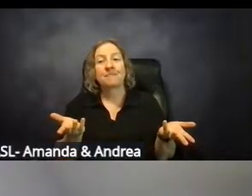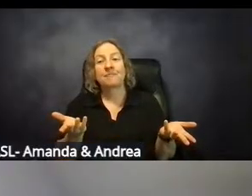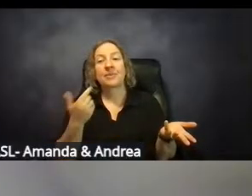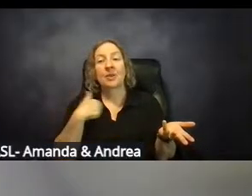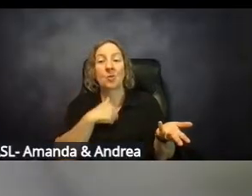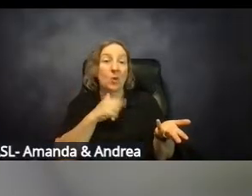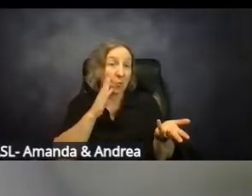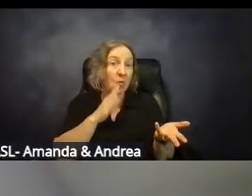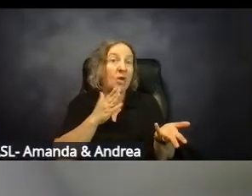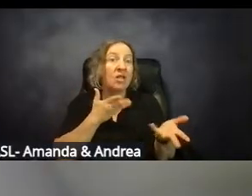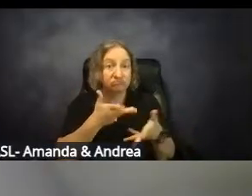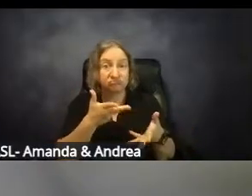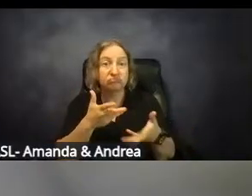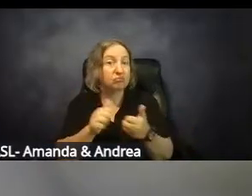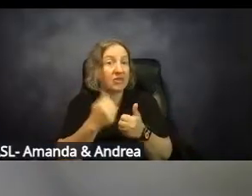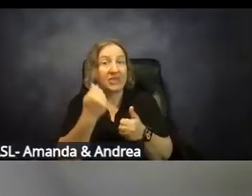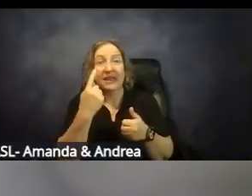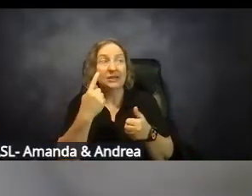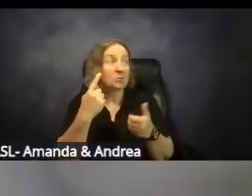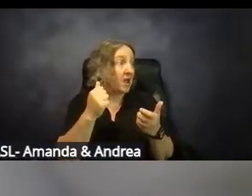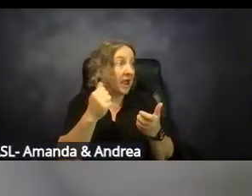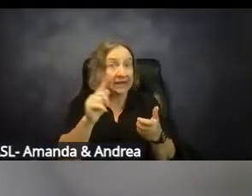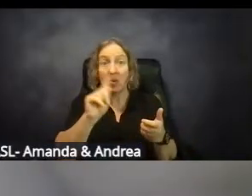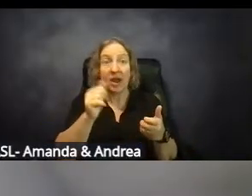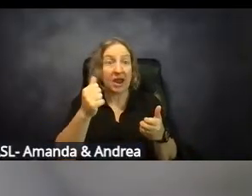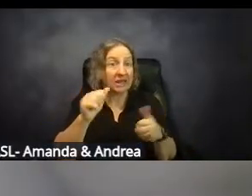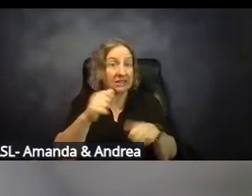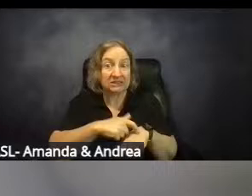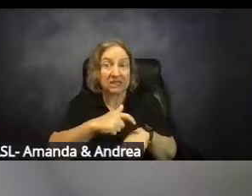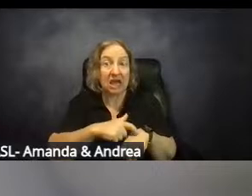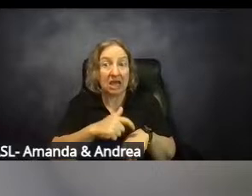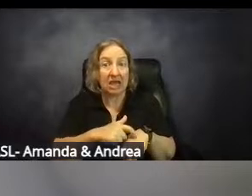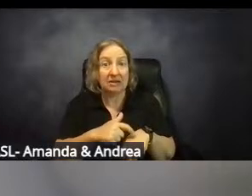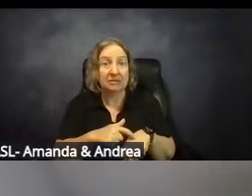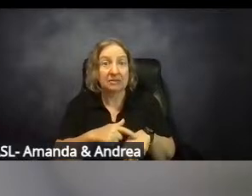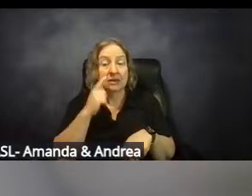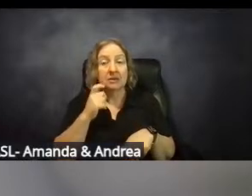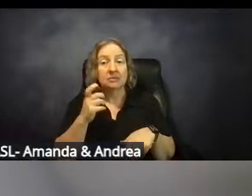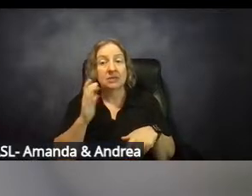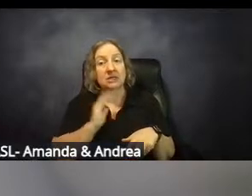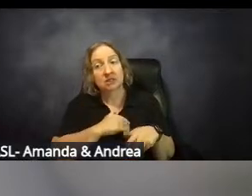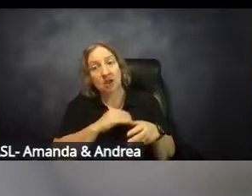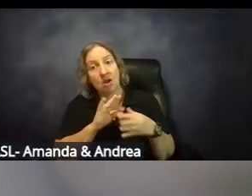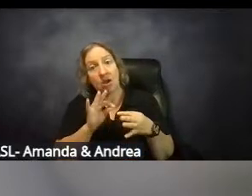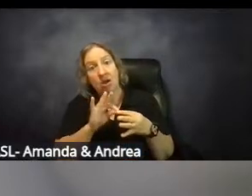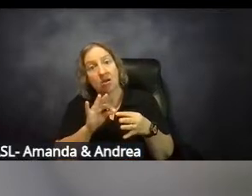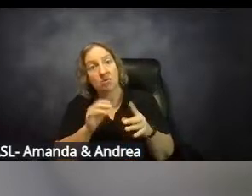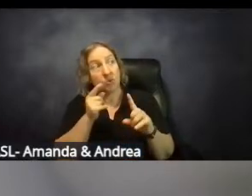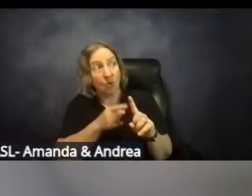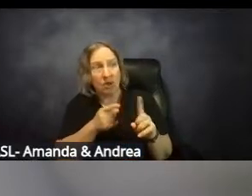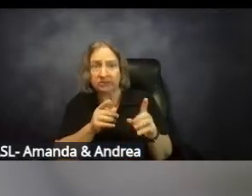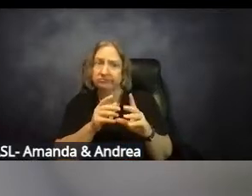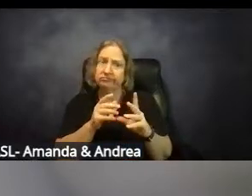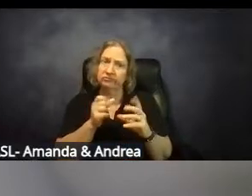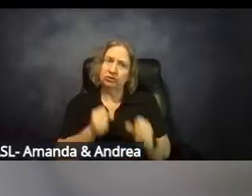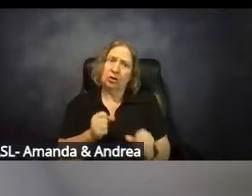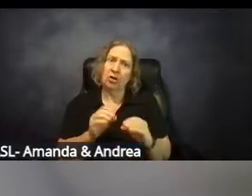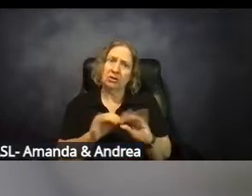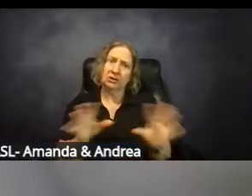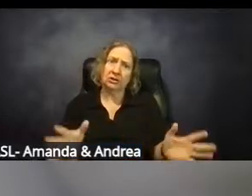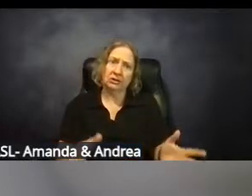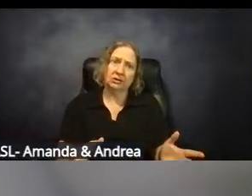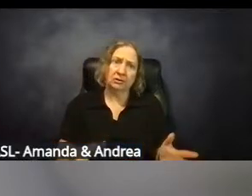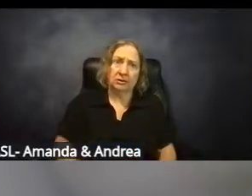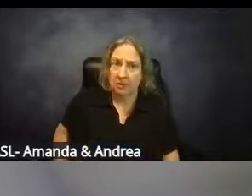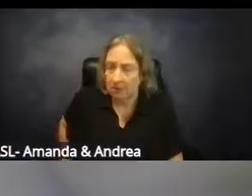We'll engage with folks anywhere, anytime, because the case we make is a very strong case. Is